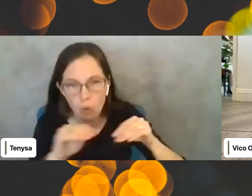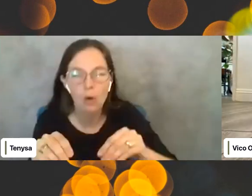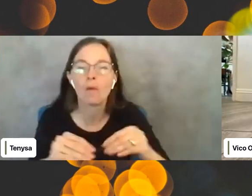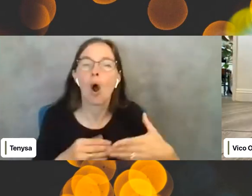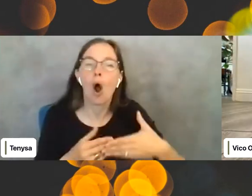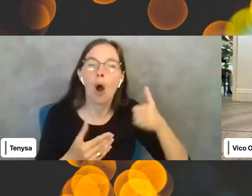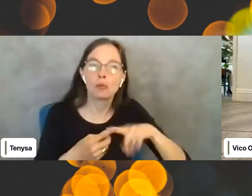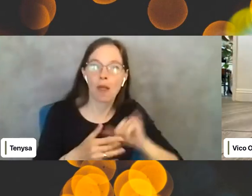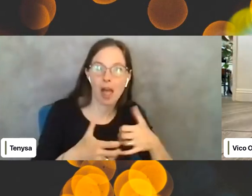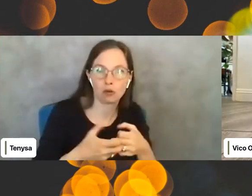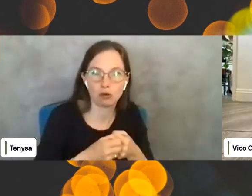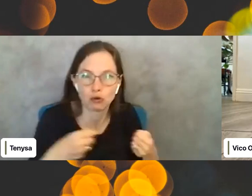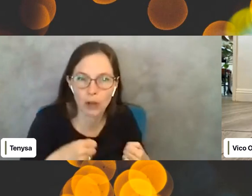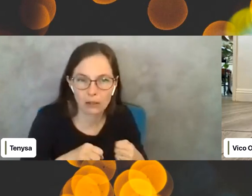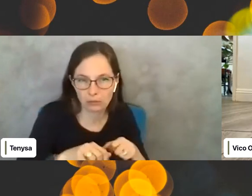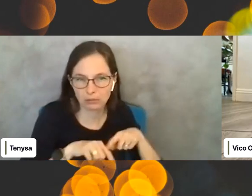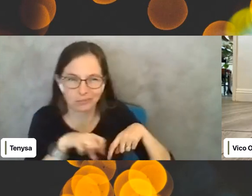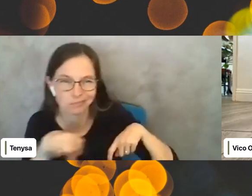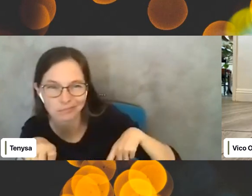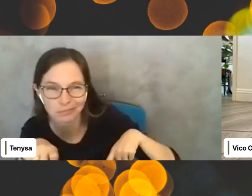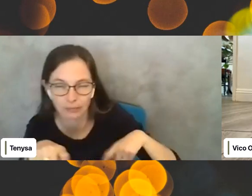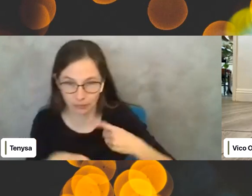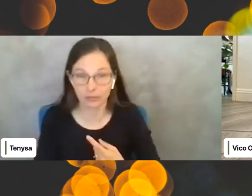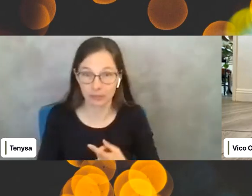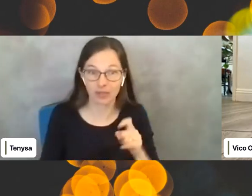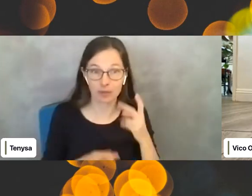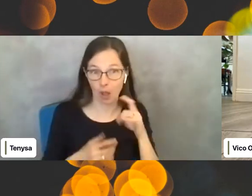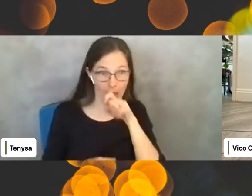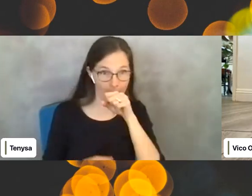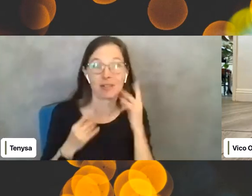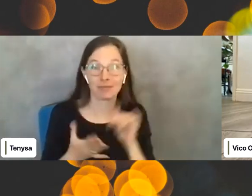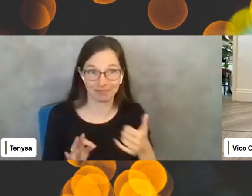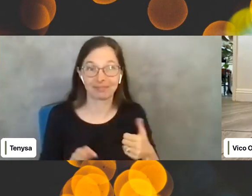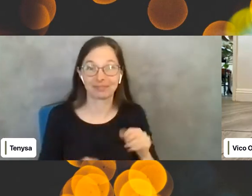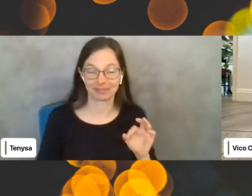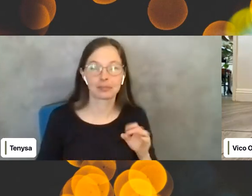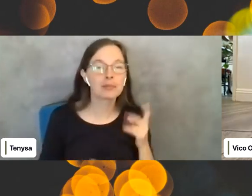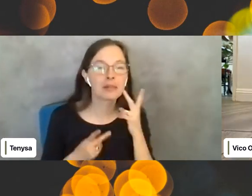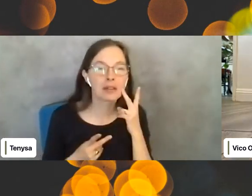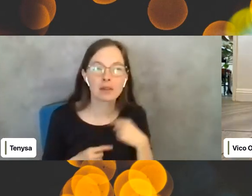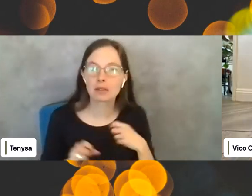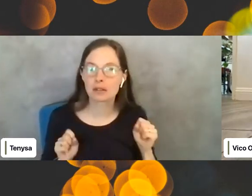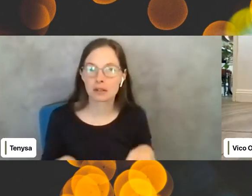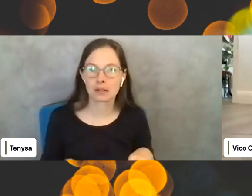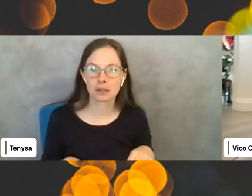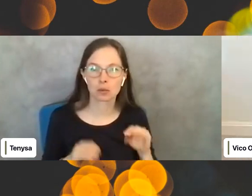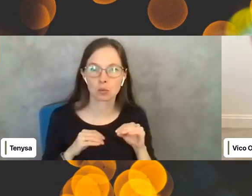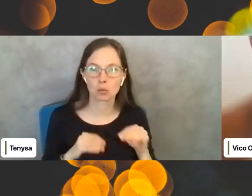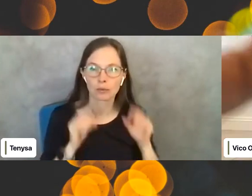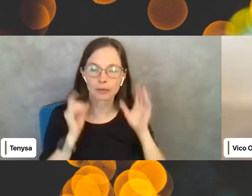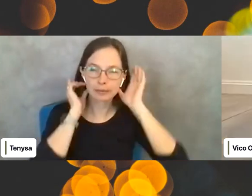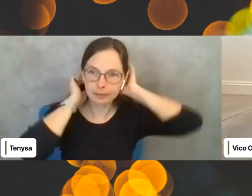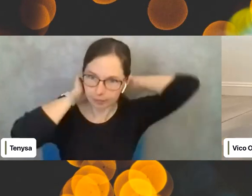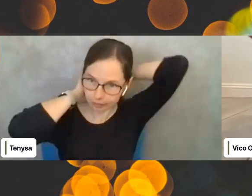lunges, this kind of situation. Love to see it. Let me see if I can like move myself a